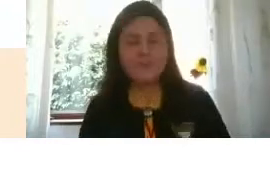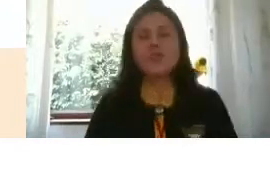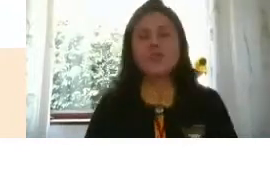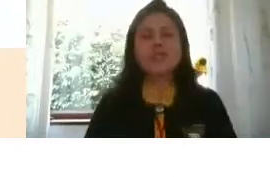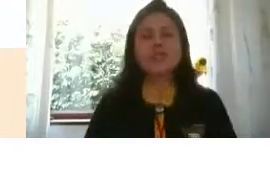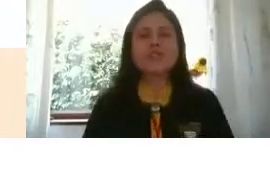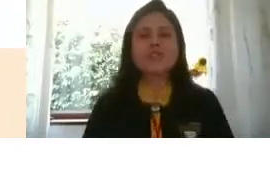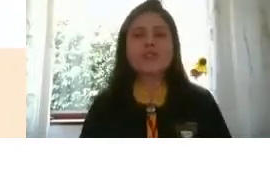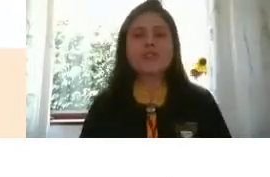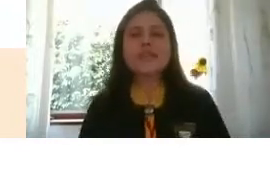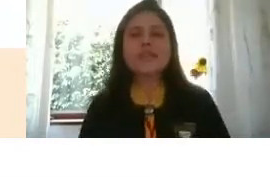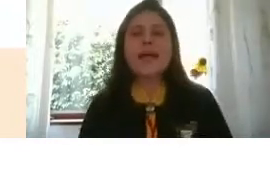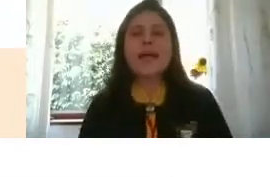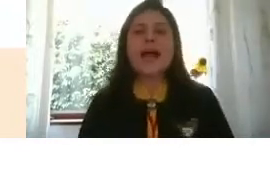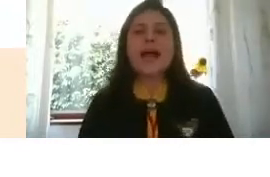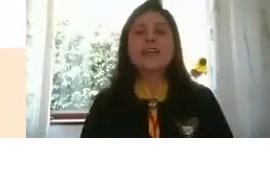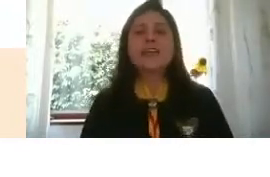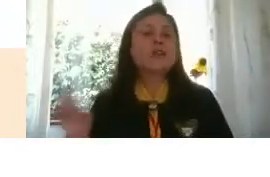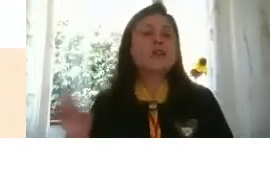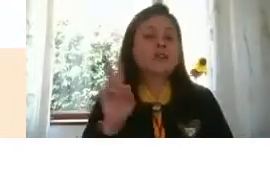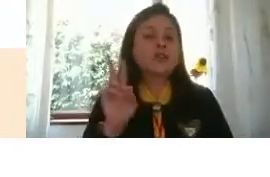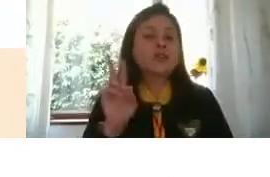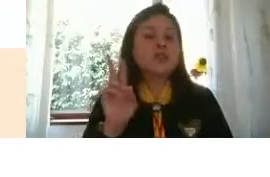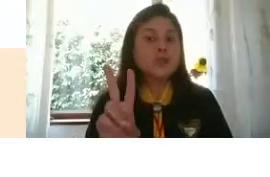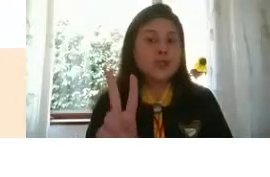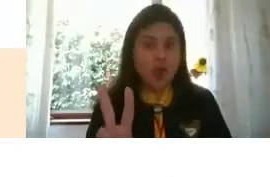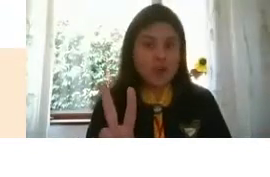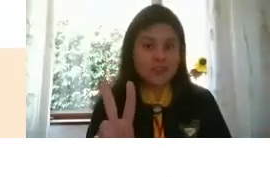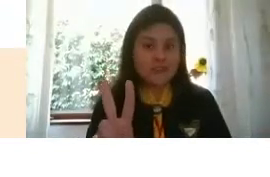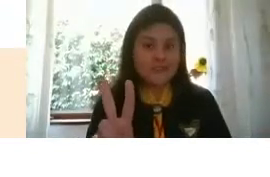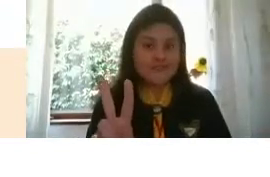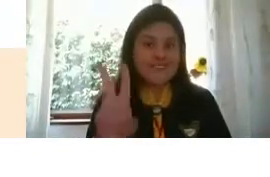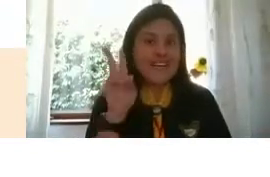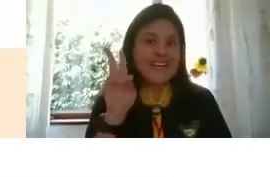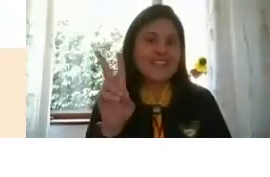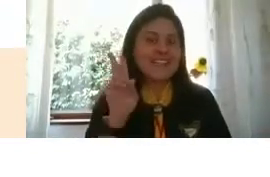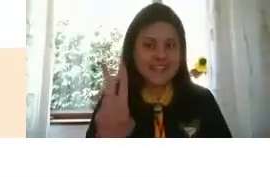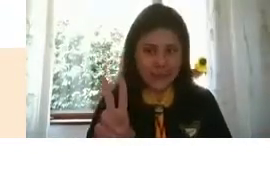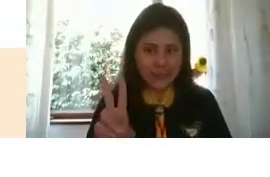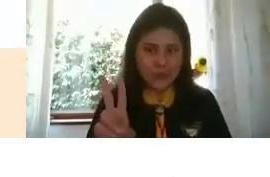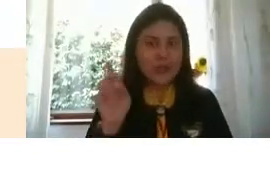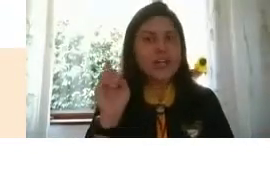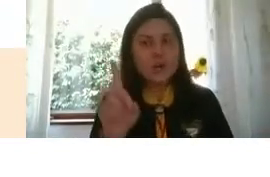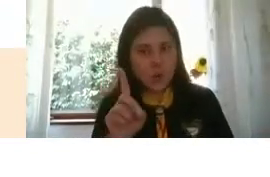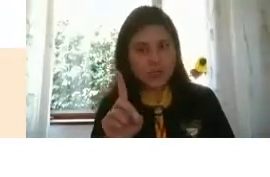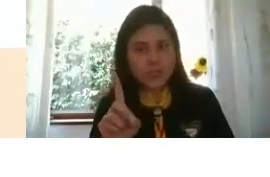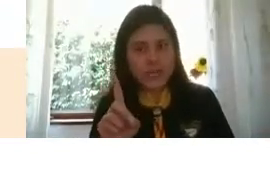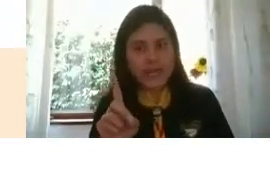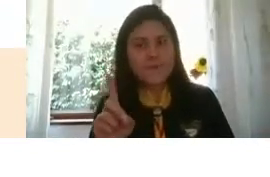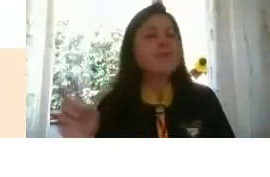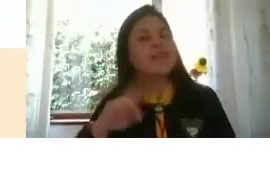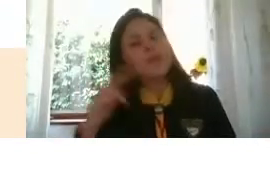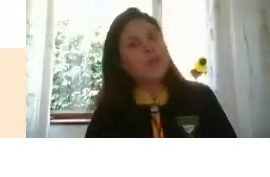to watch videos for that. And you need to learn 2 songs in sign language. We're gonna learn one